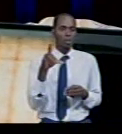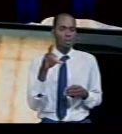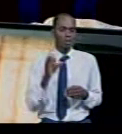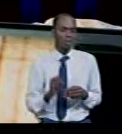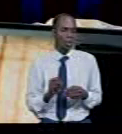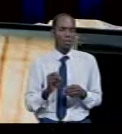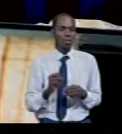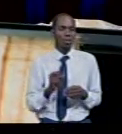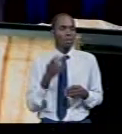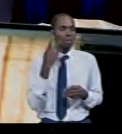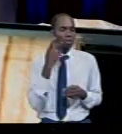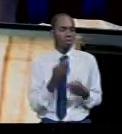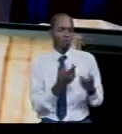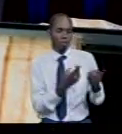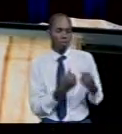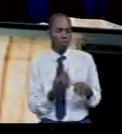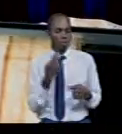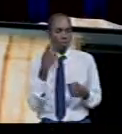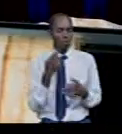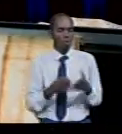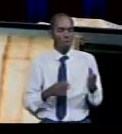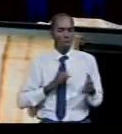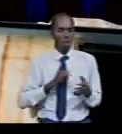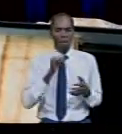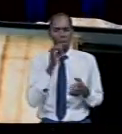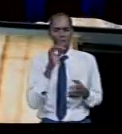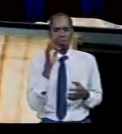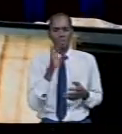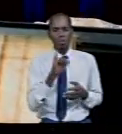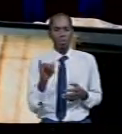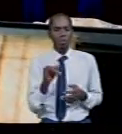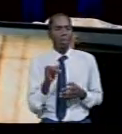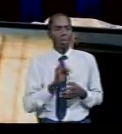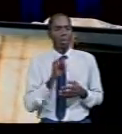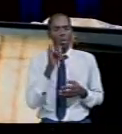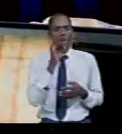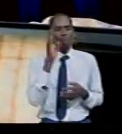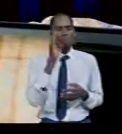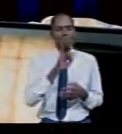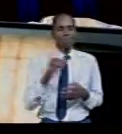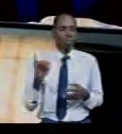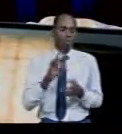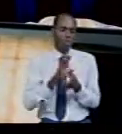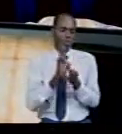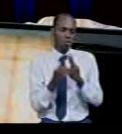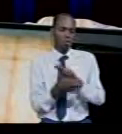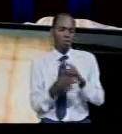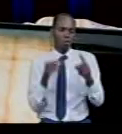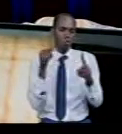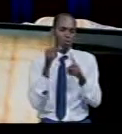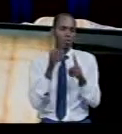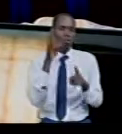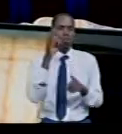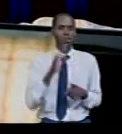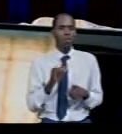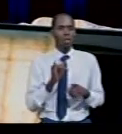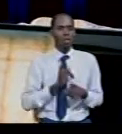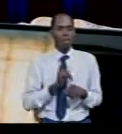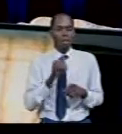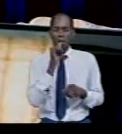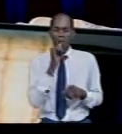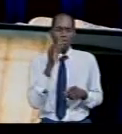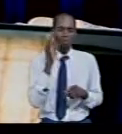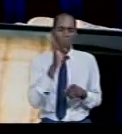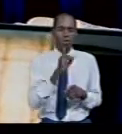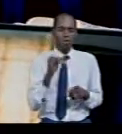look at what I'm preaching. I'm preaching repentance towards God. Is that right? I'm preaching faith in the Lord